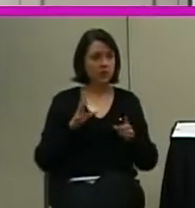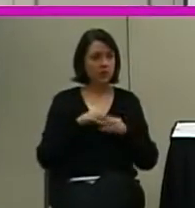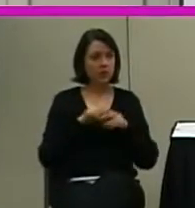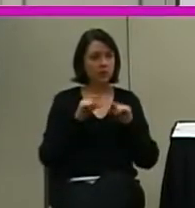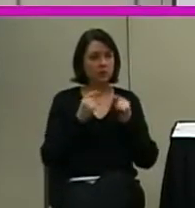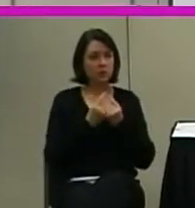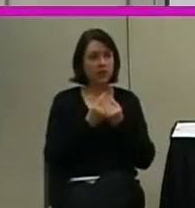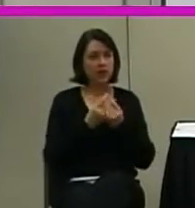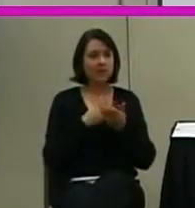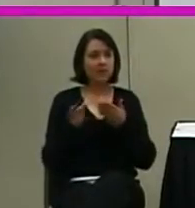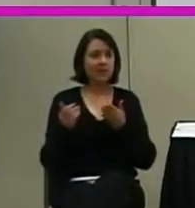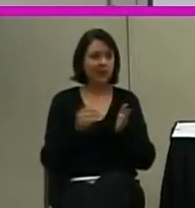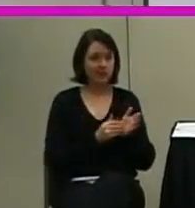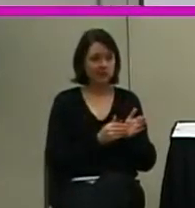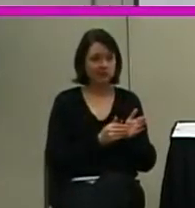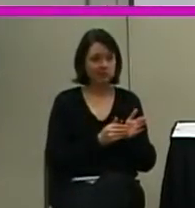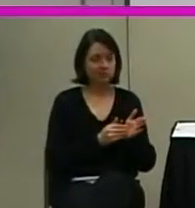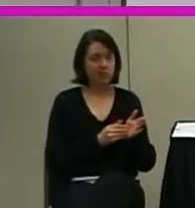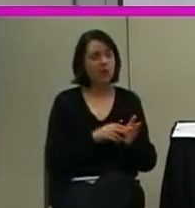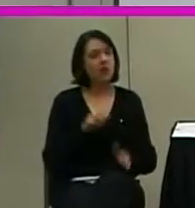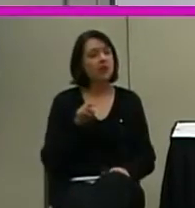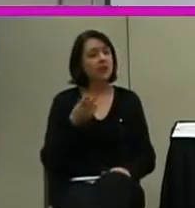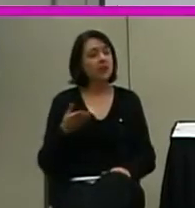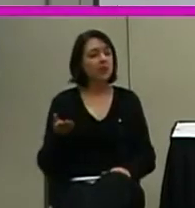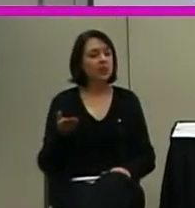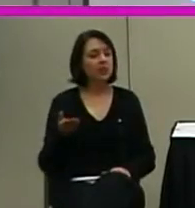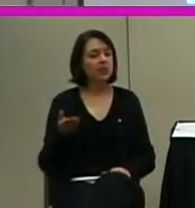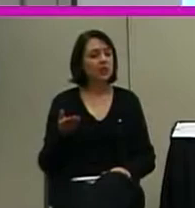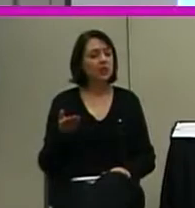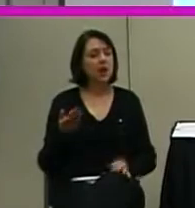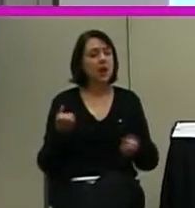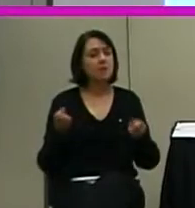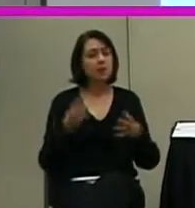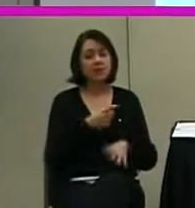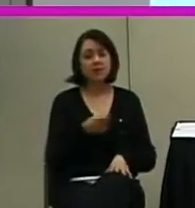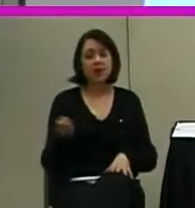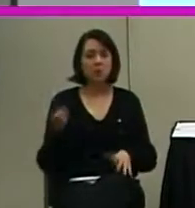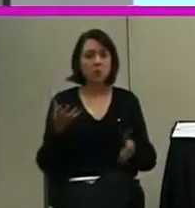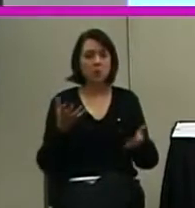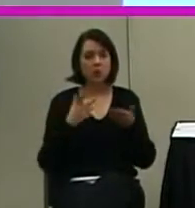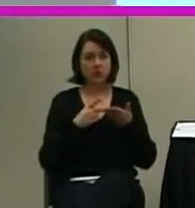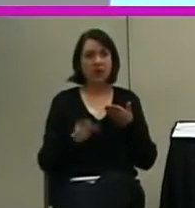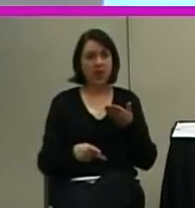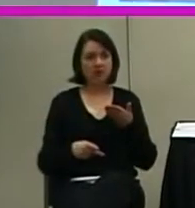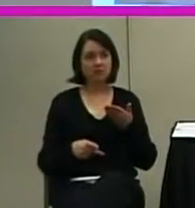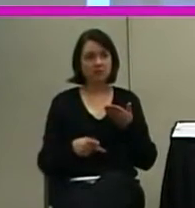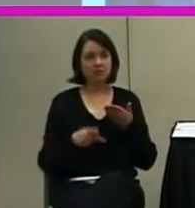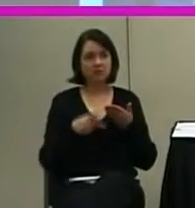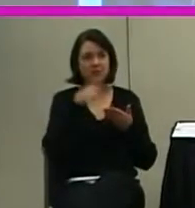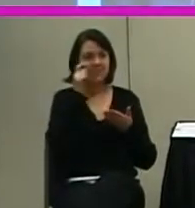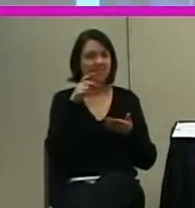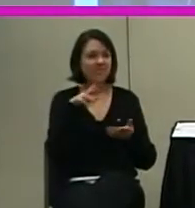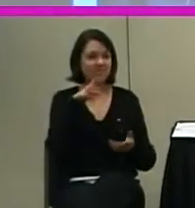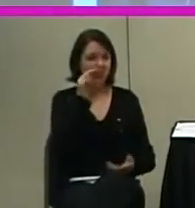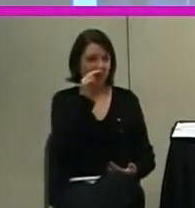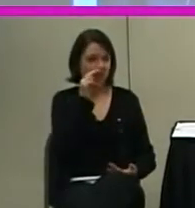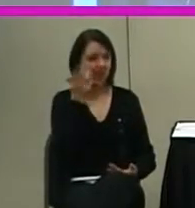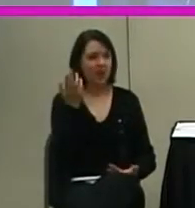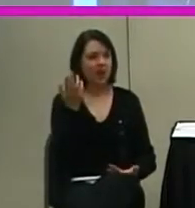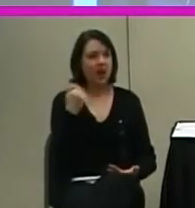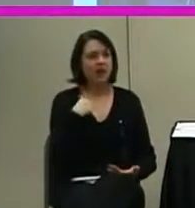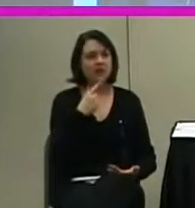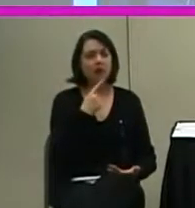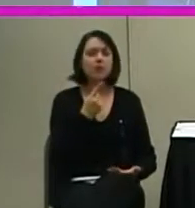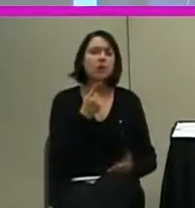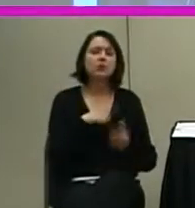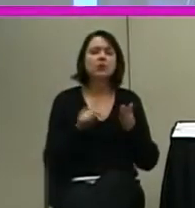group and fail at it again. Second thing is, many of them would like to fail at it on purpose because it's funny. And when I